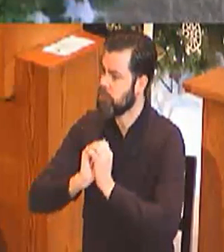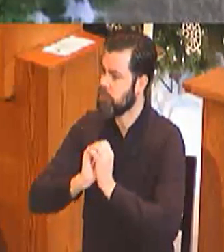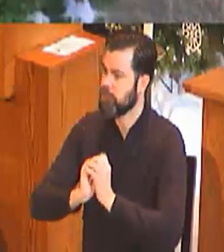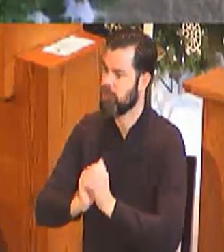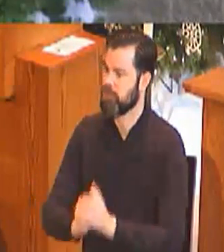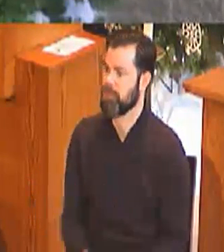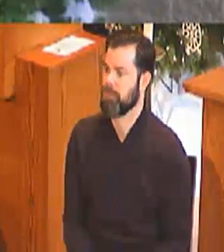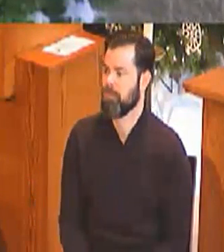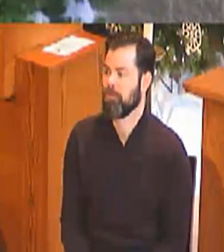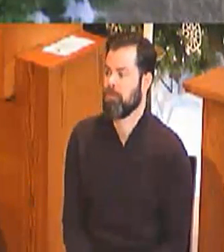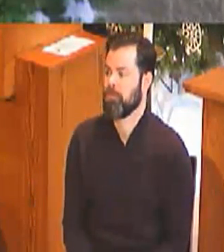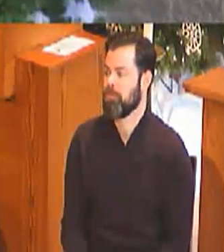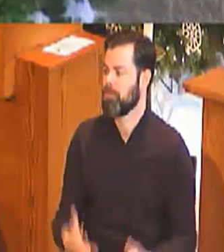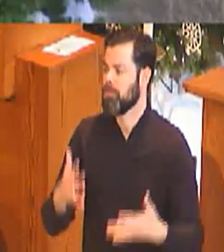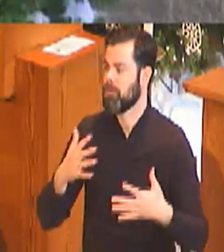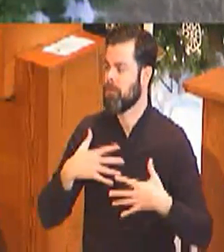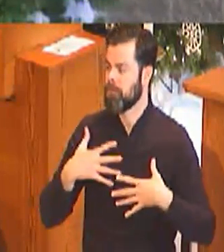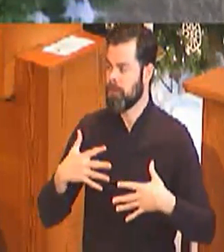Let's just take in a breath.